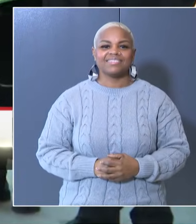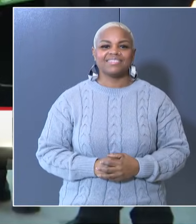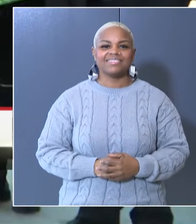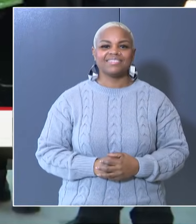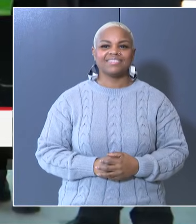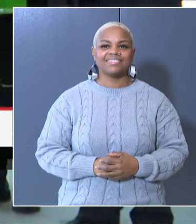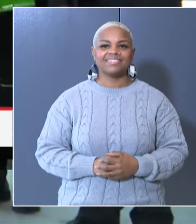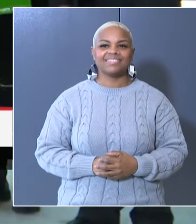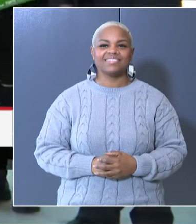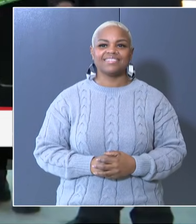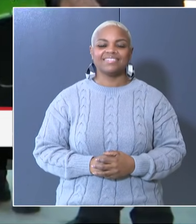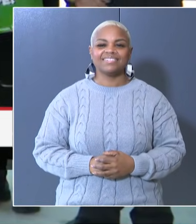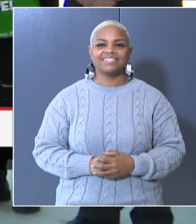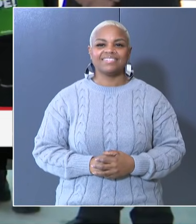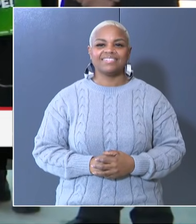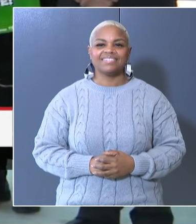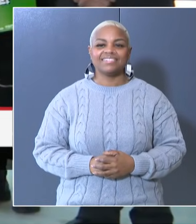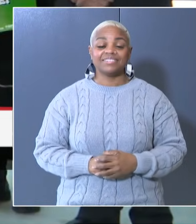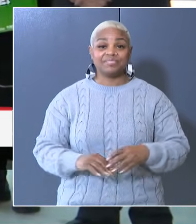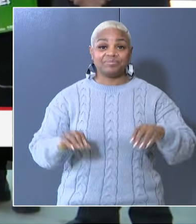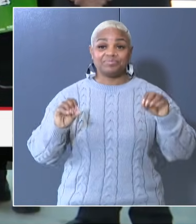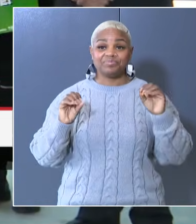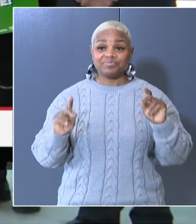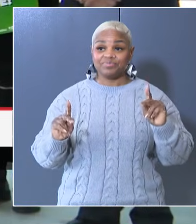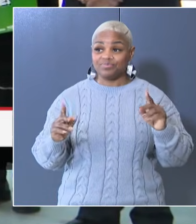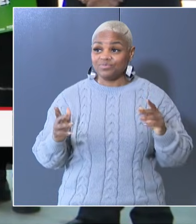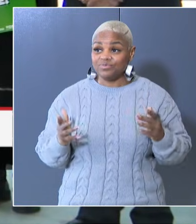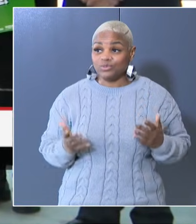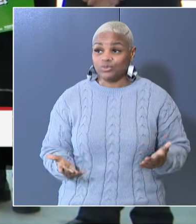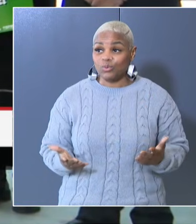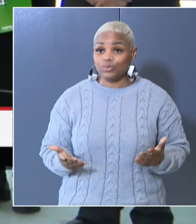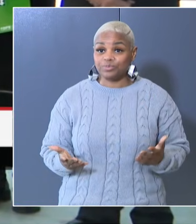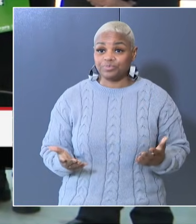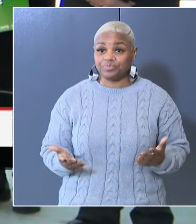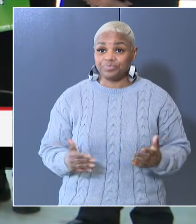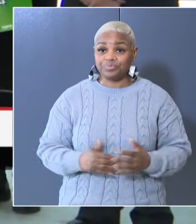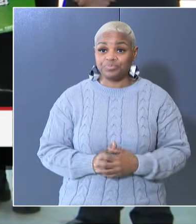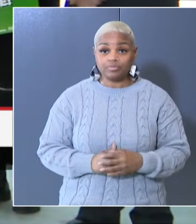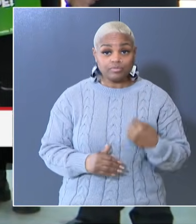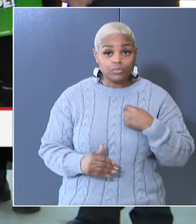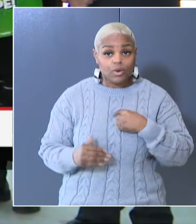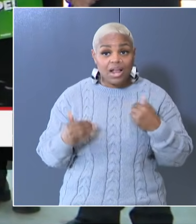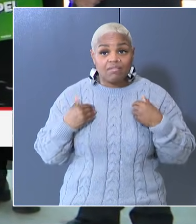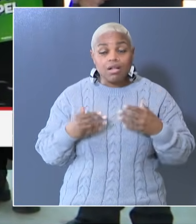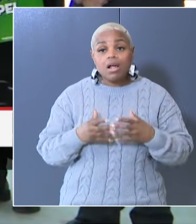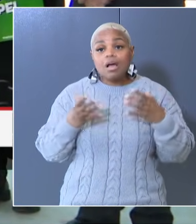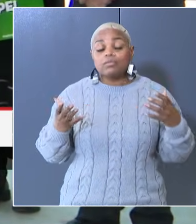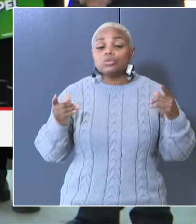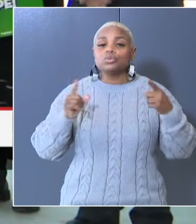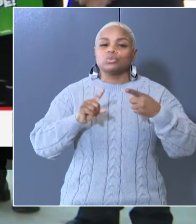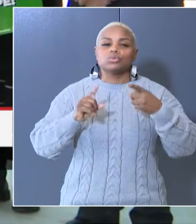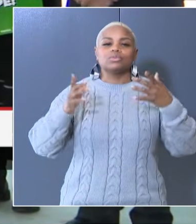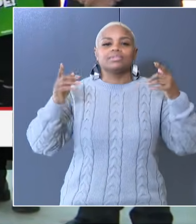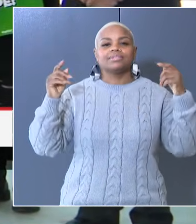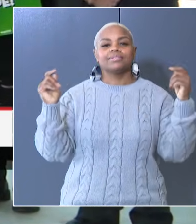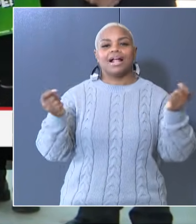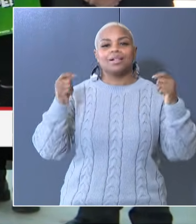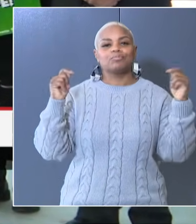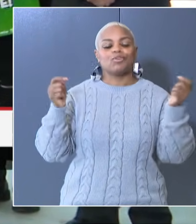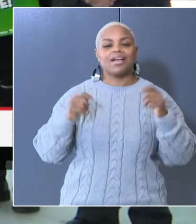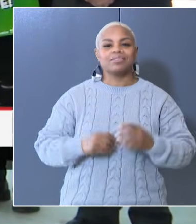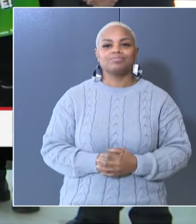so much. All right. So we have quite a lot to be happy for. And